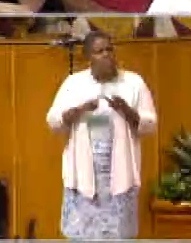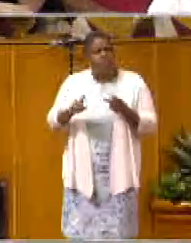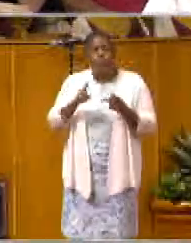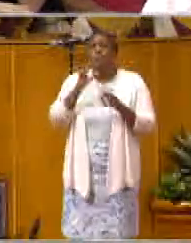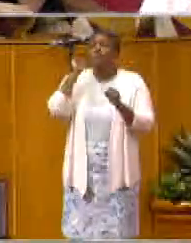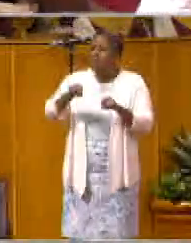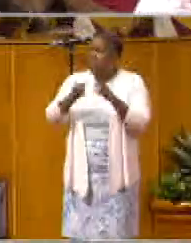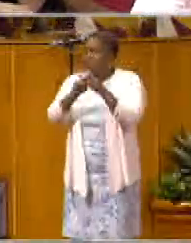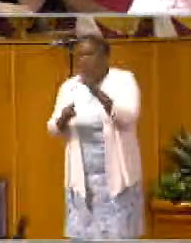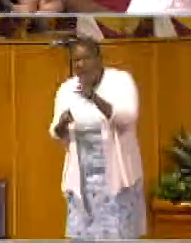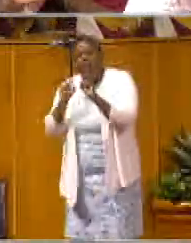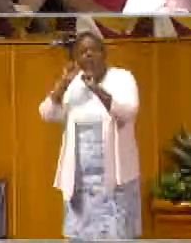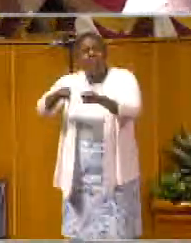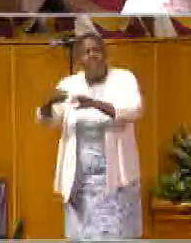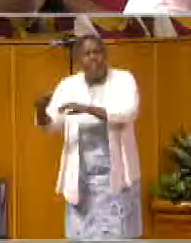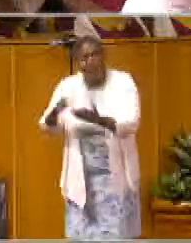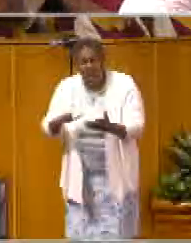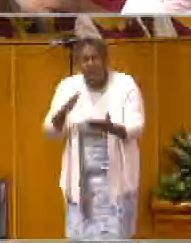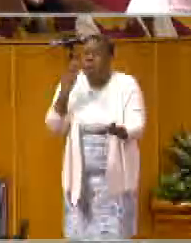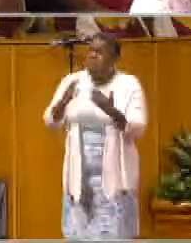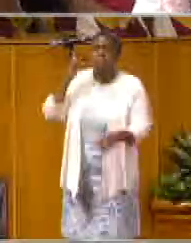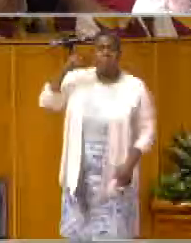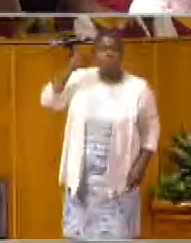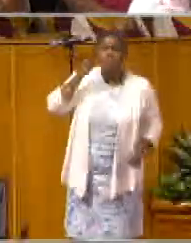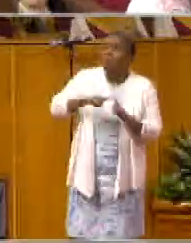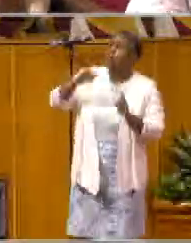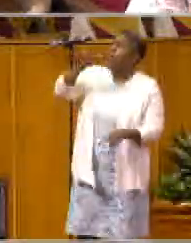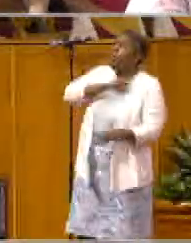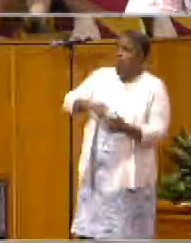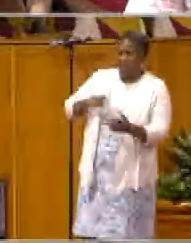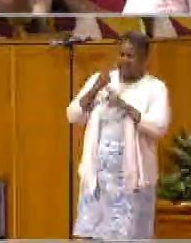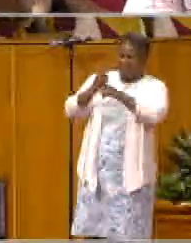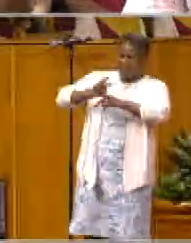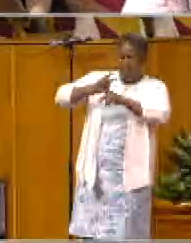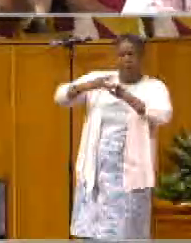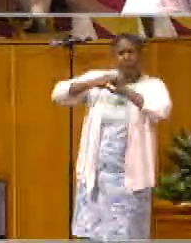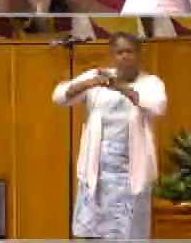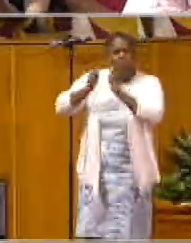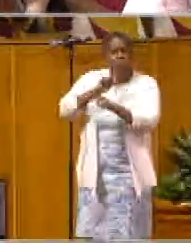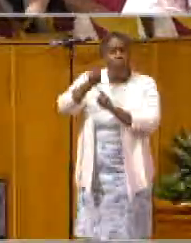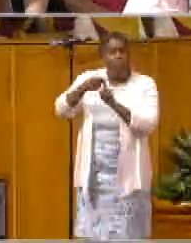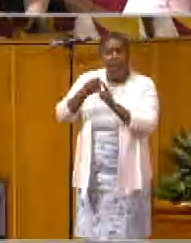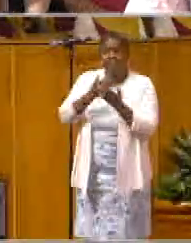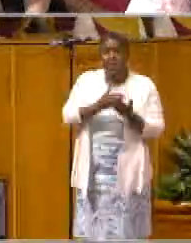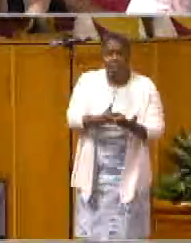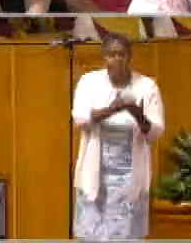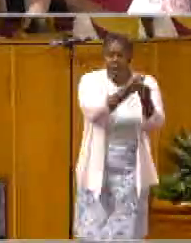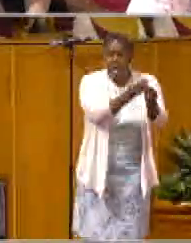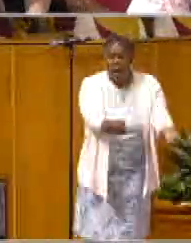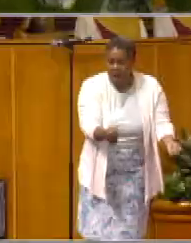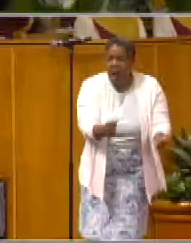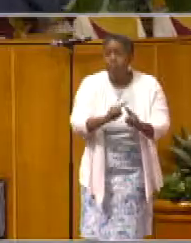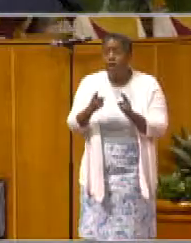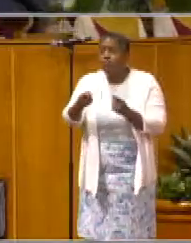drowned, could have died, could have been crazy, but the Lord kept you when the ship didn't make it. Hey,